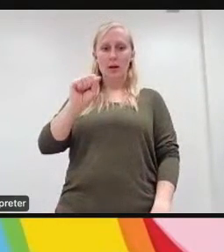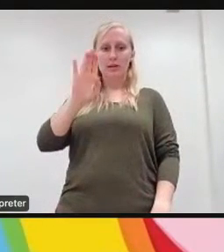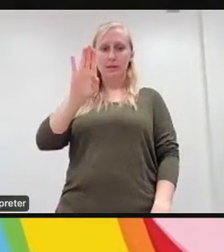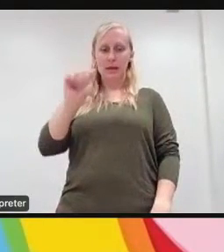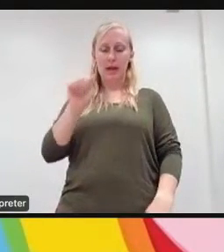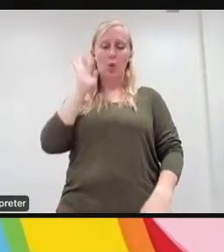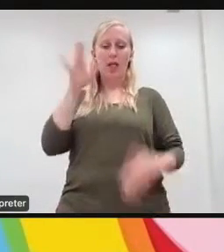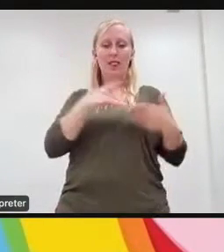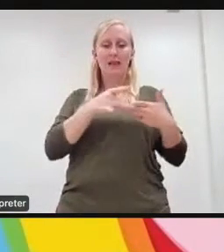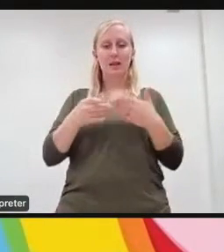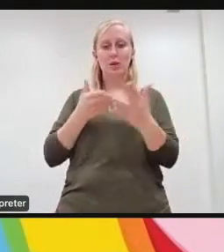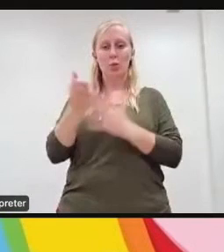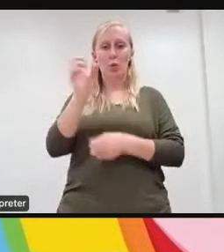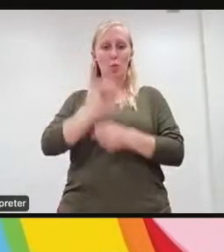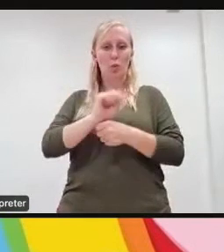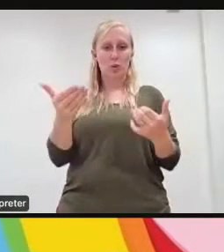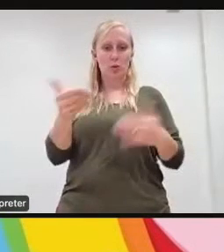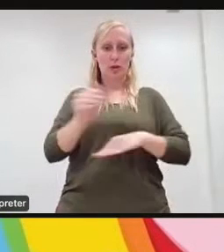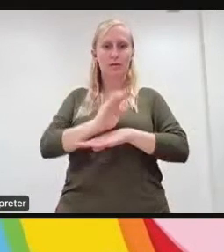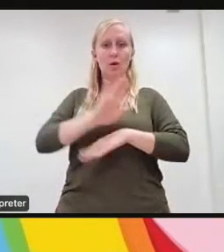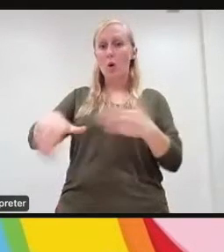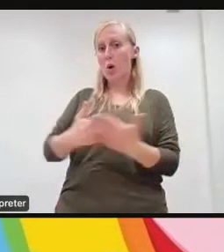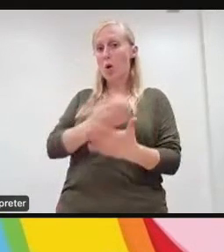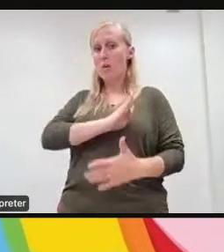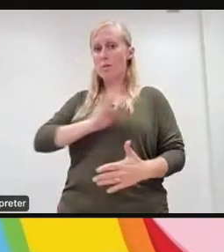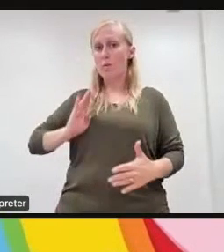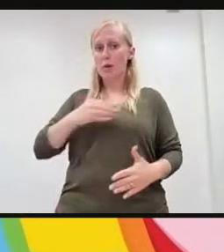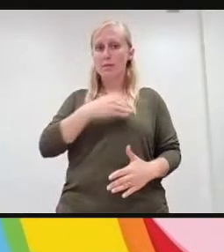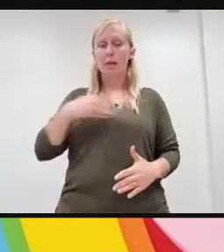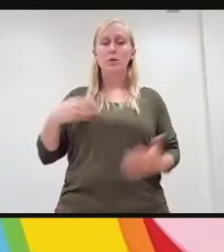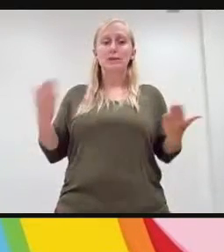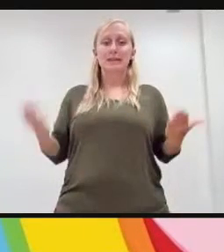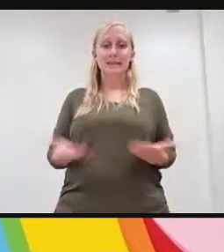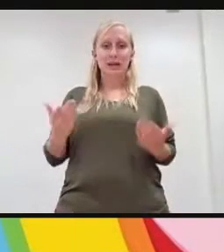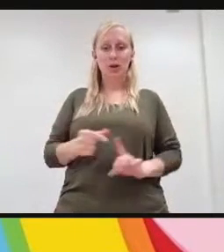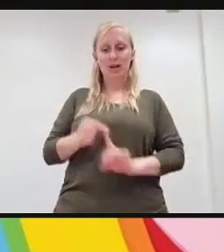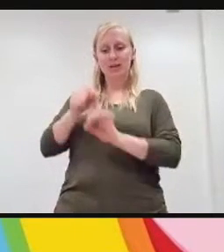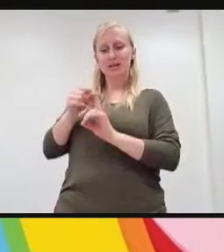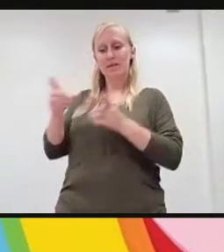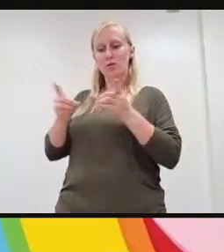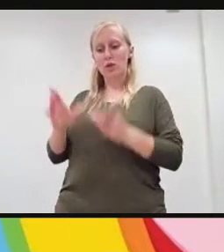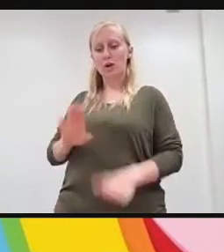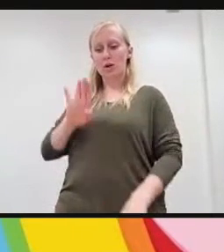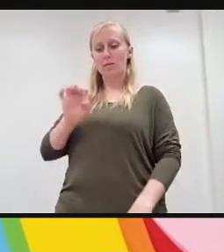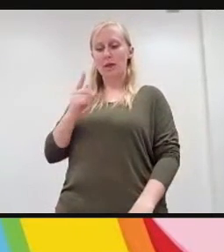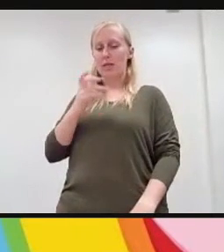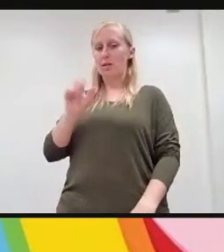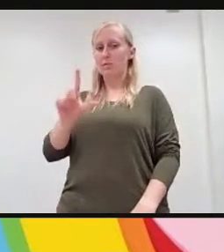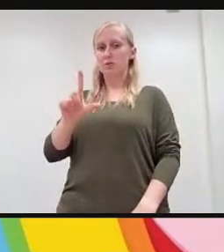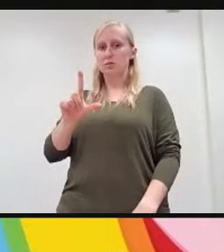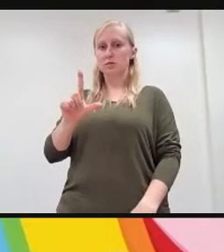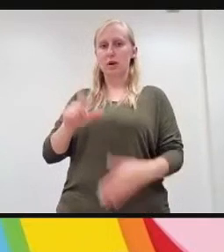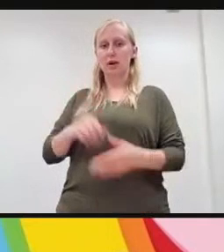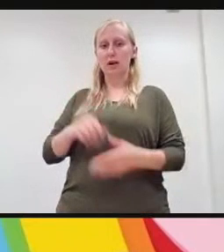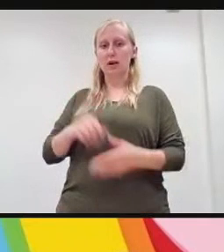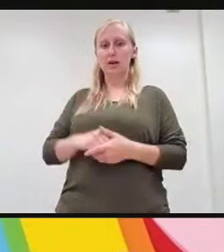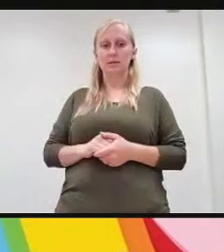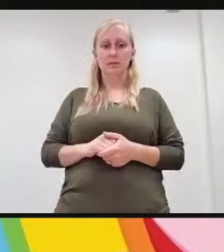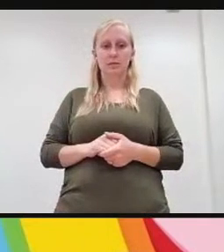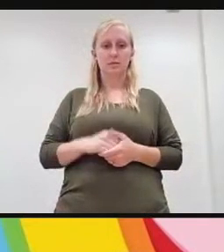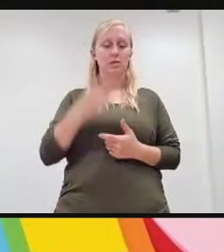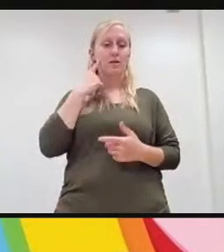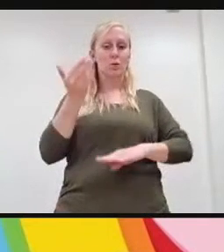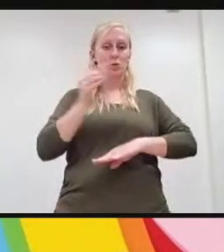evening. All board members are present except for Director Bethel for